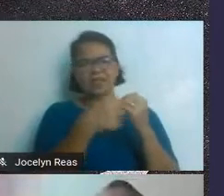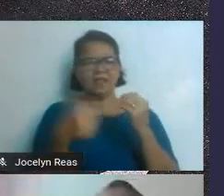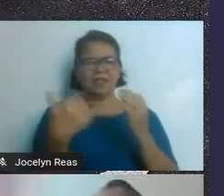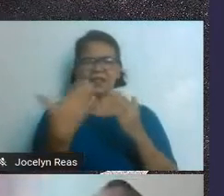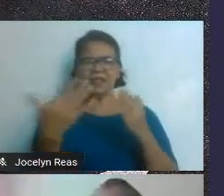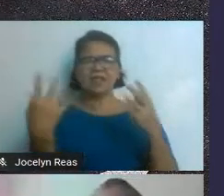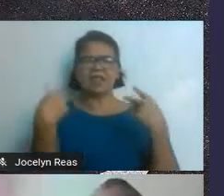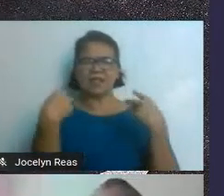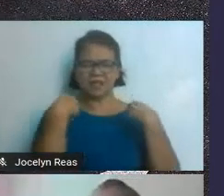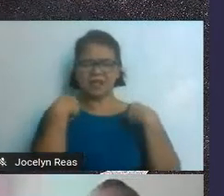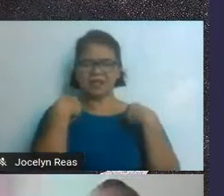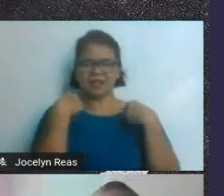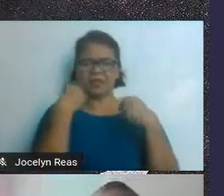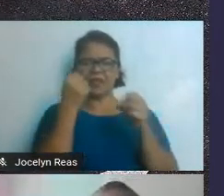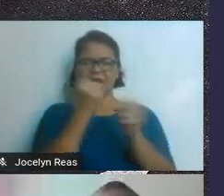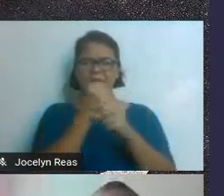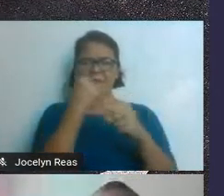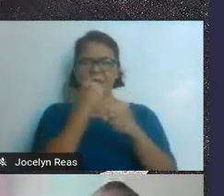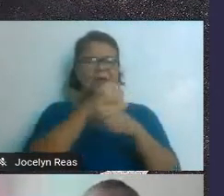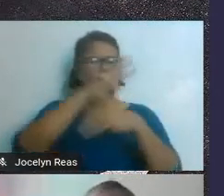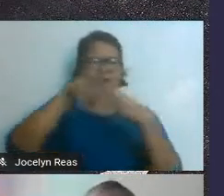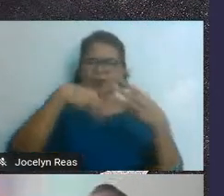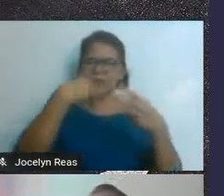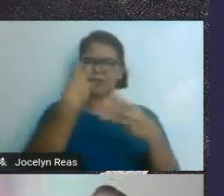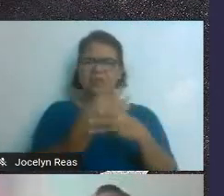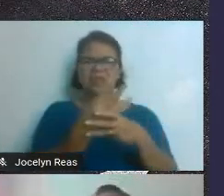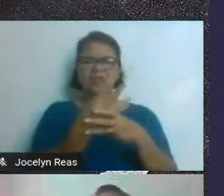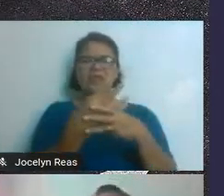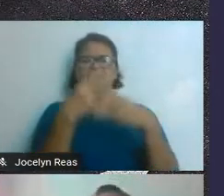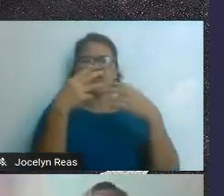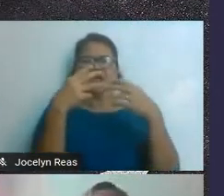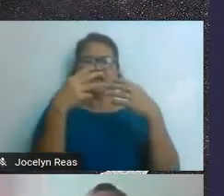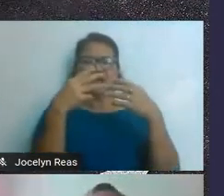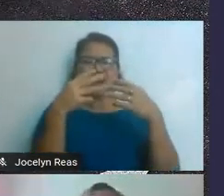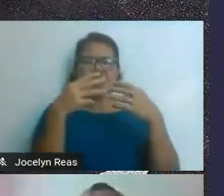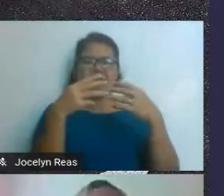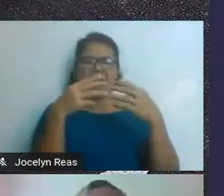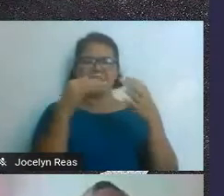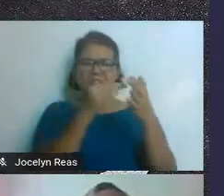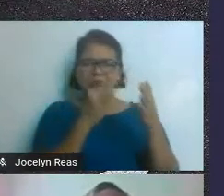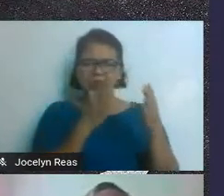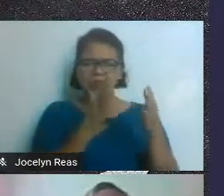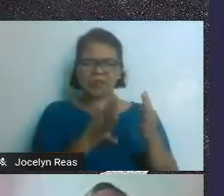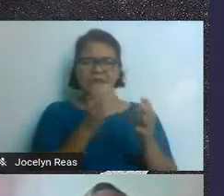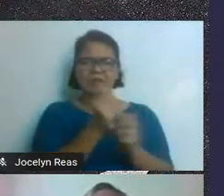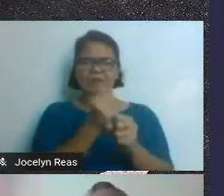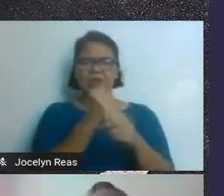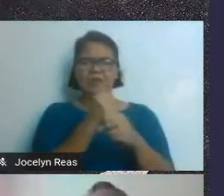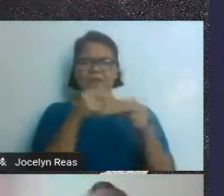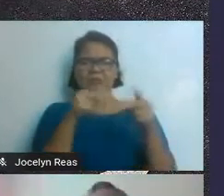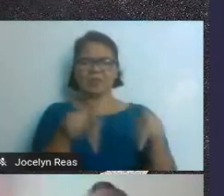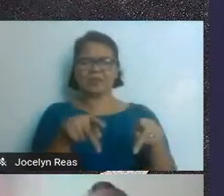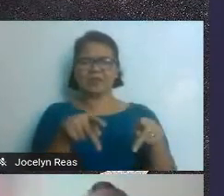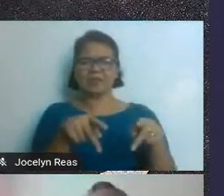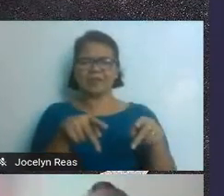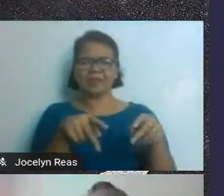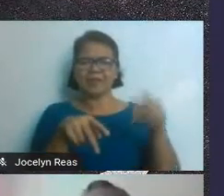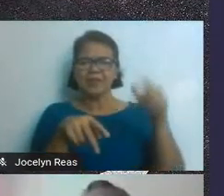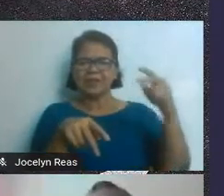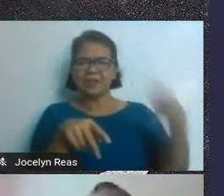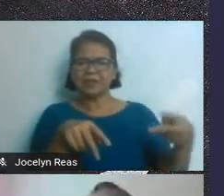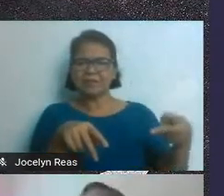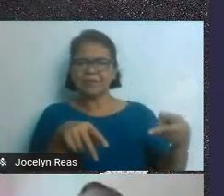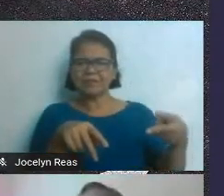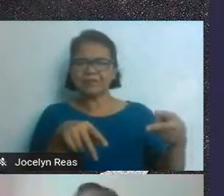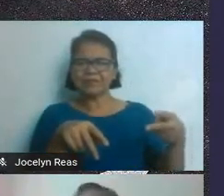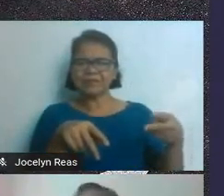creating holistic Filipino learners with the 21st century skills. Pangalawa, they connect the content to higher concepts